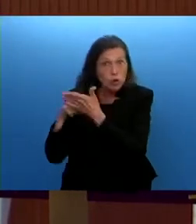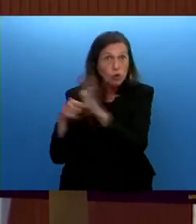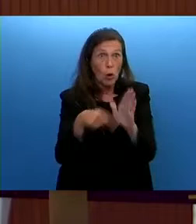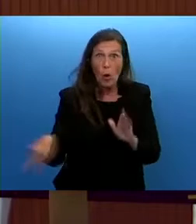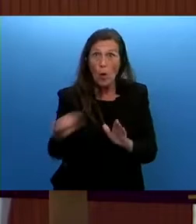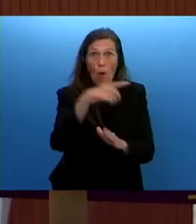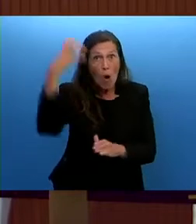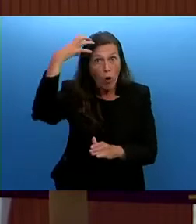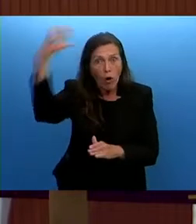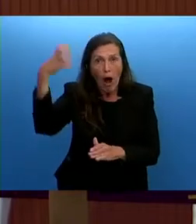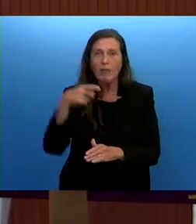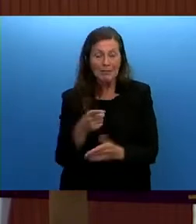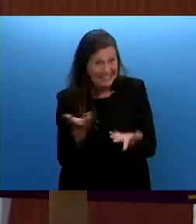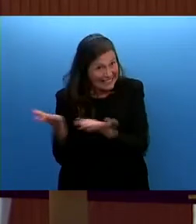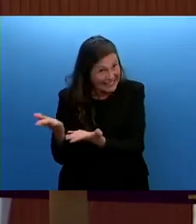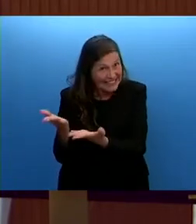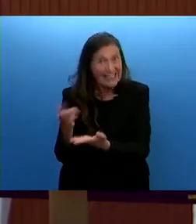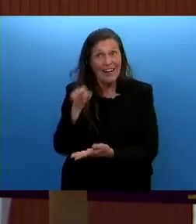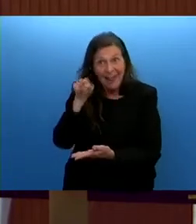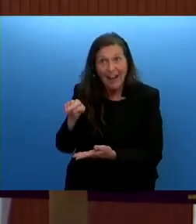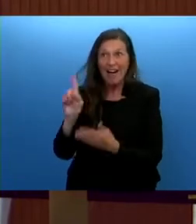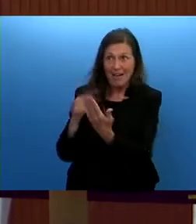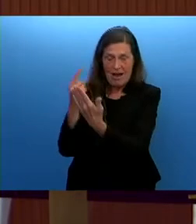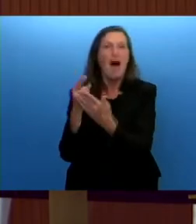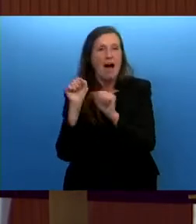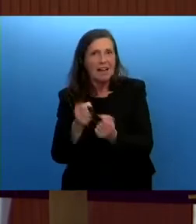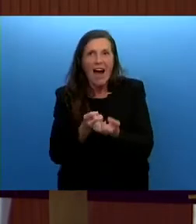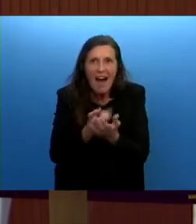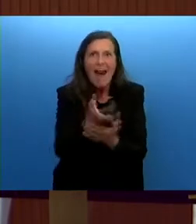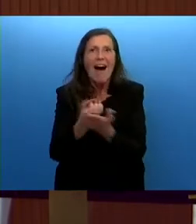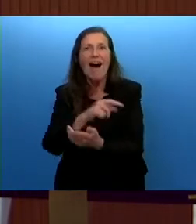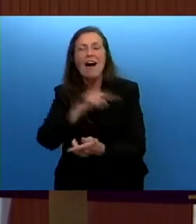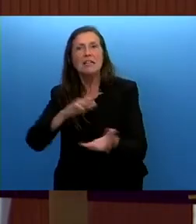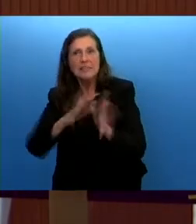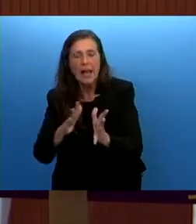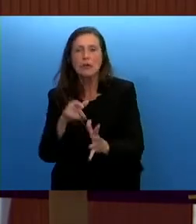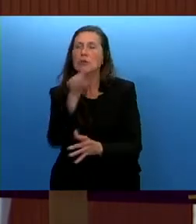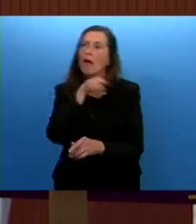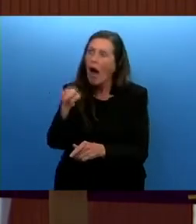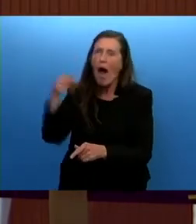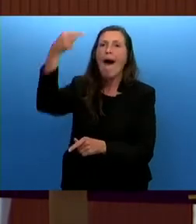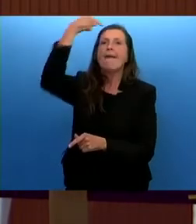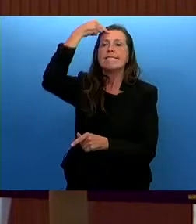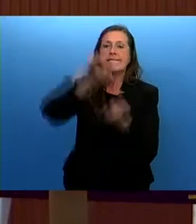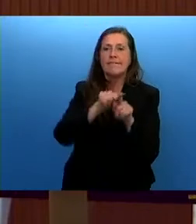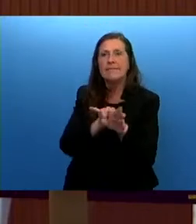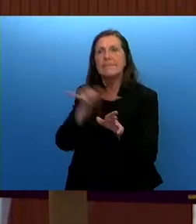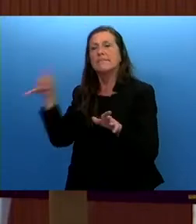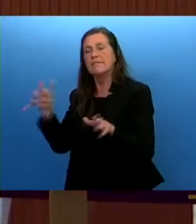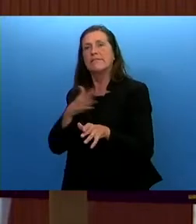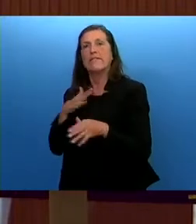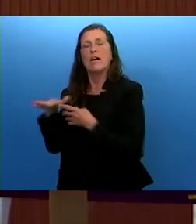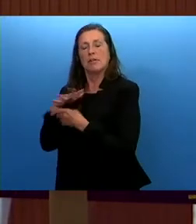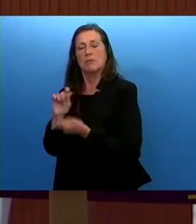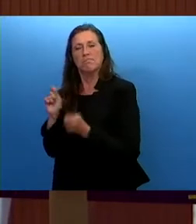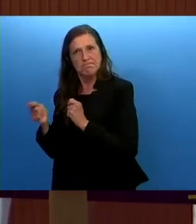member states, the importance of inclusion and our commitment to this area. International